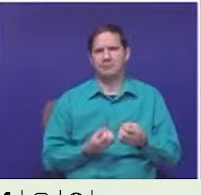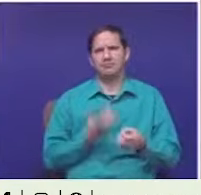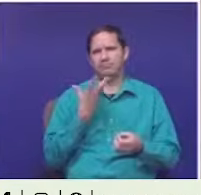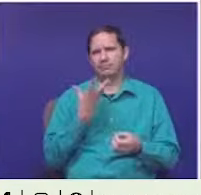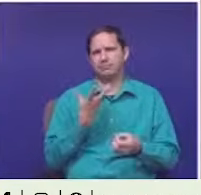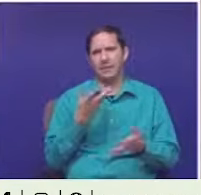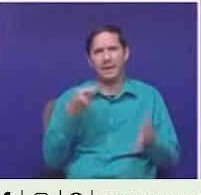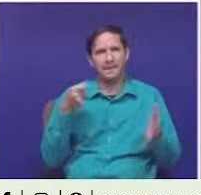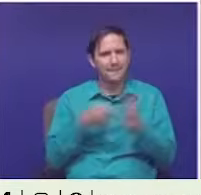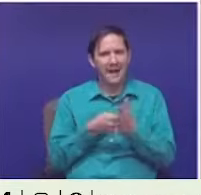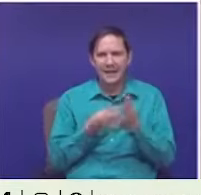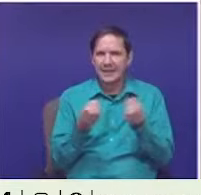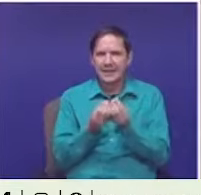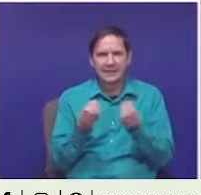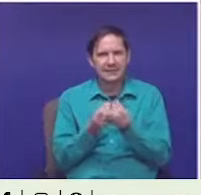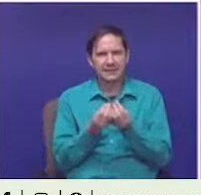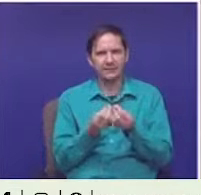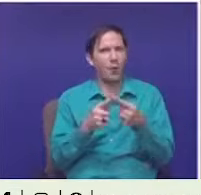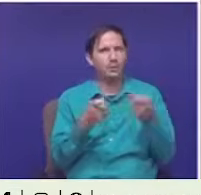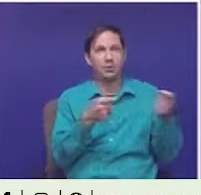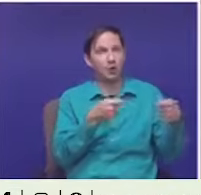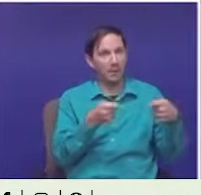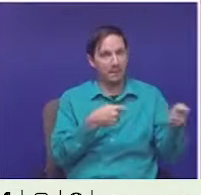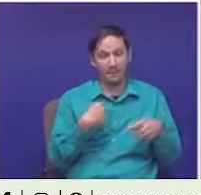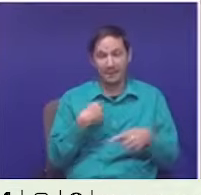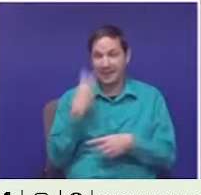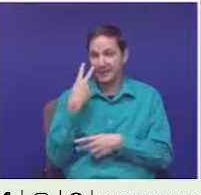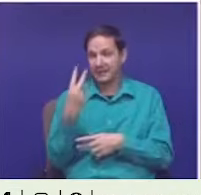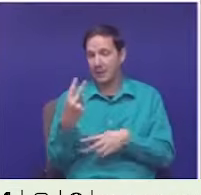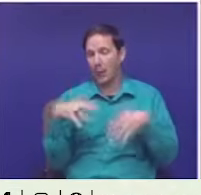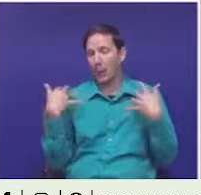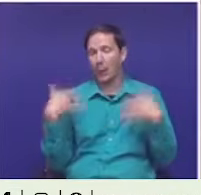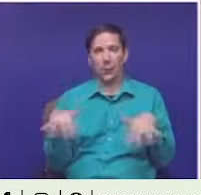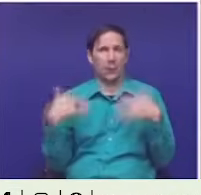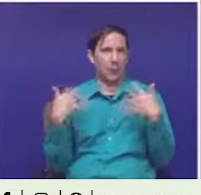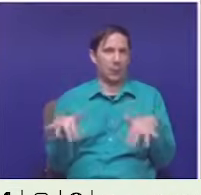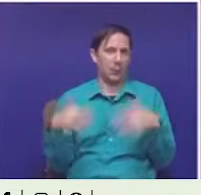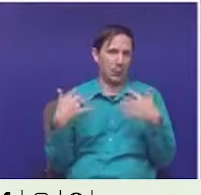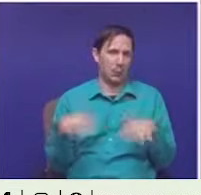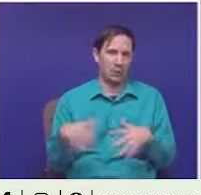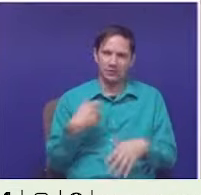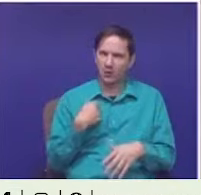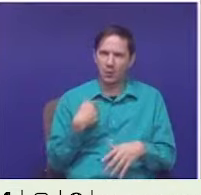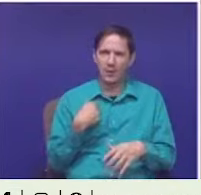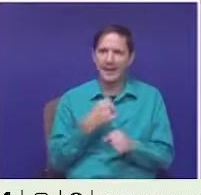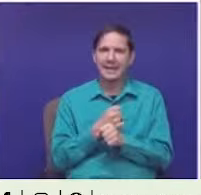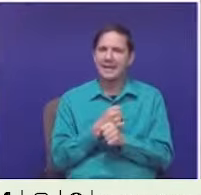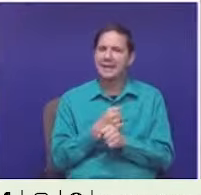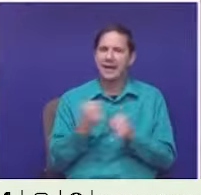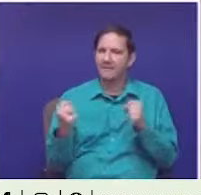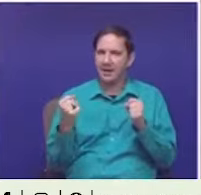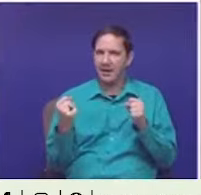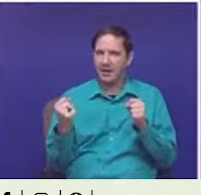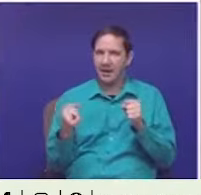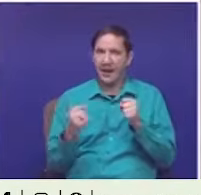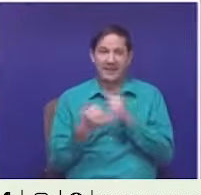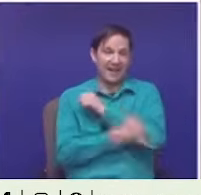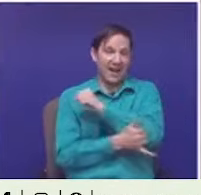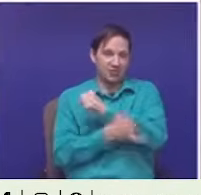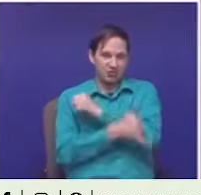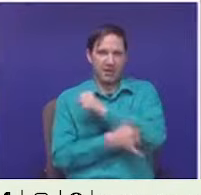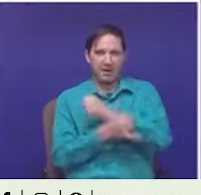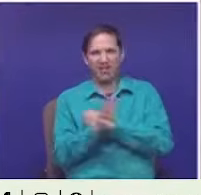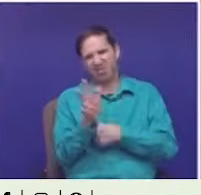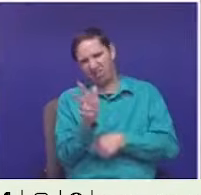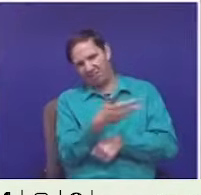shop. I have seen schools that are doing tremendous amount of things. So we must never, ever as a country essentially